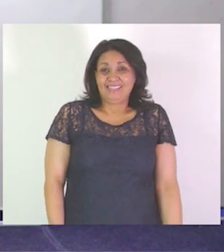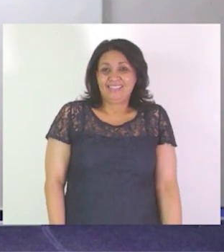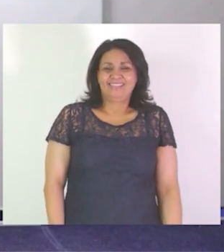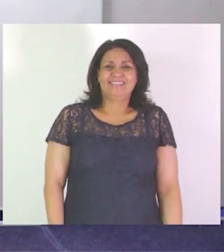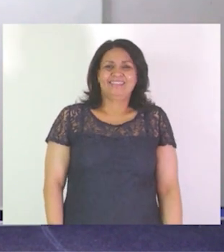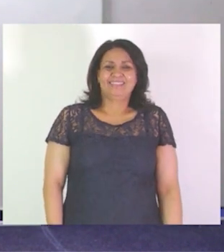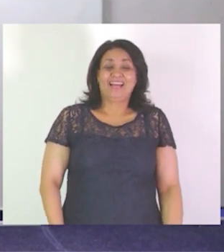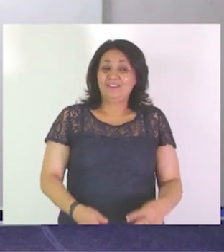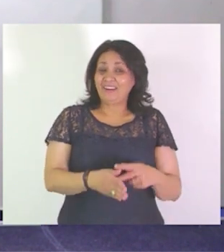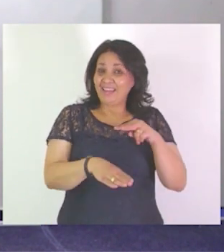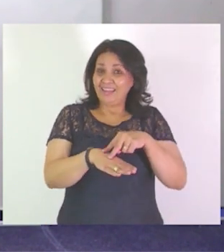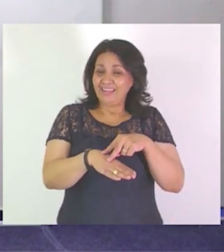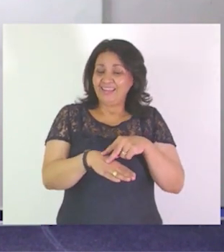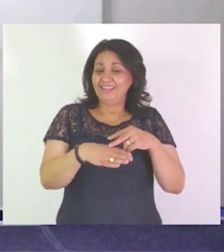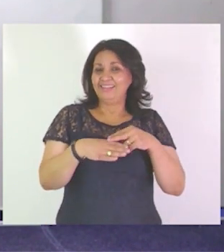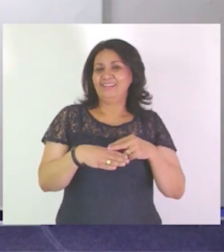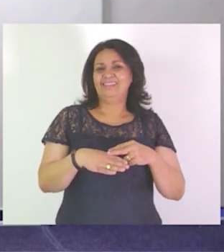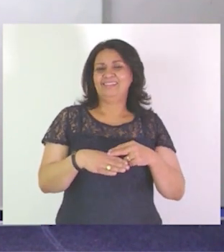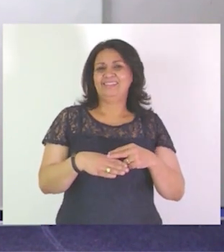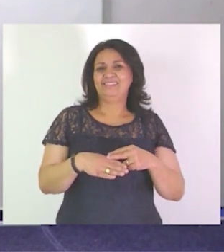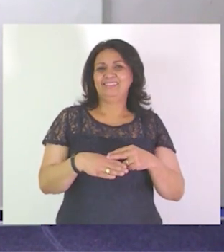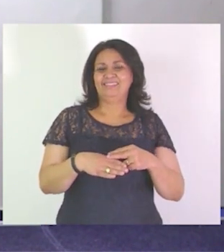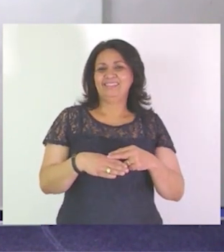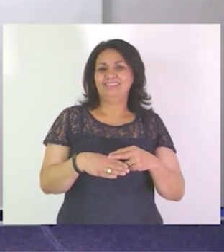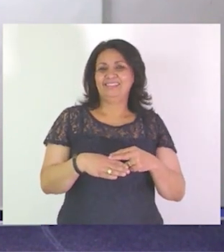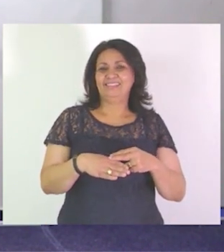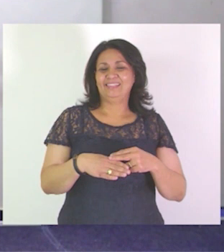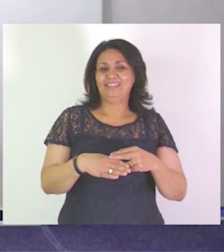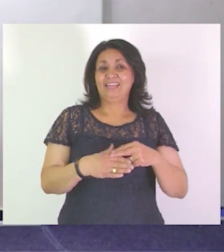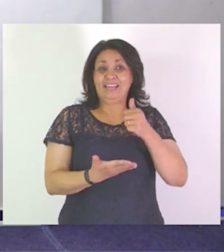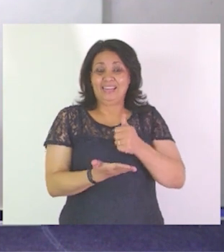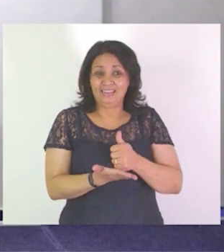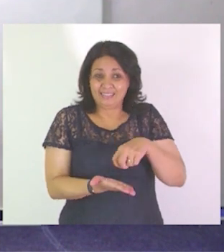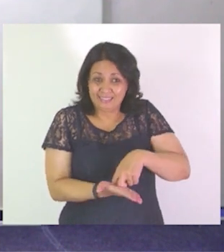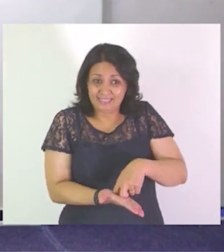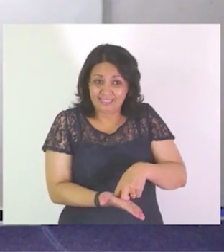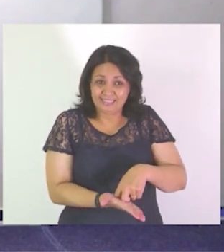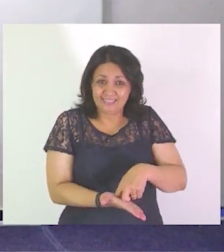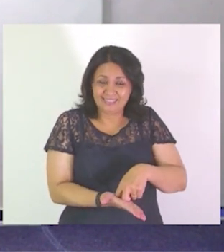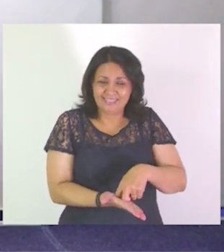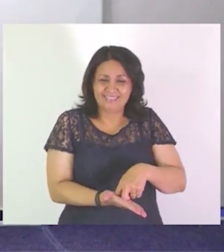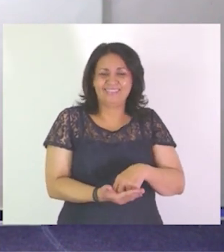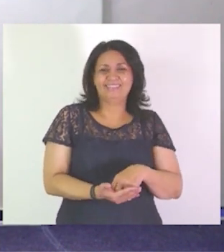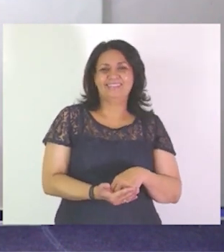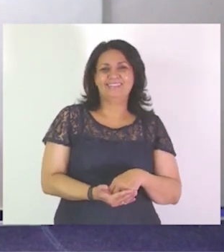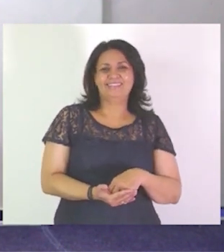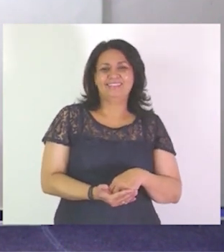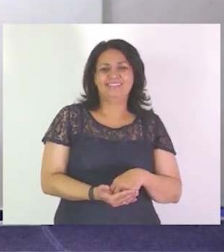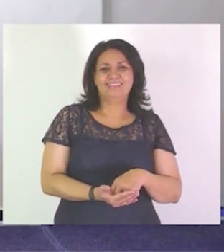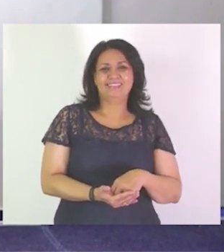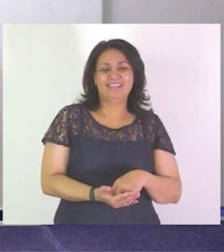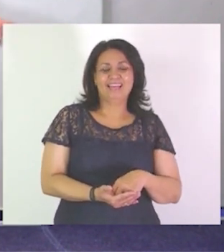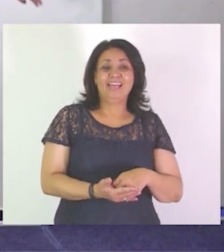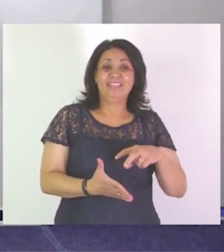ready? Okay. I want you to crouch down. Very good. And then I want you to